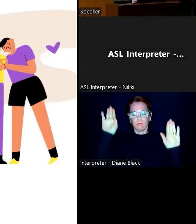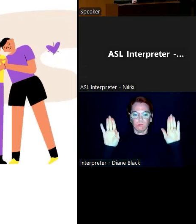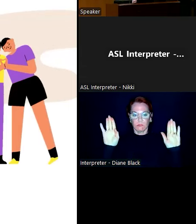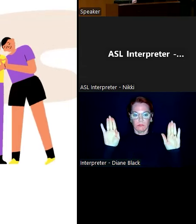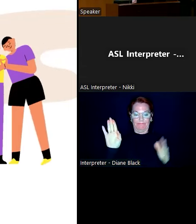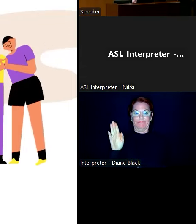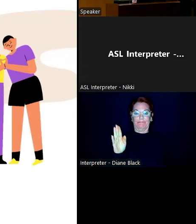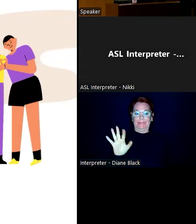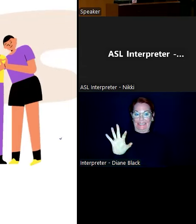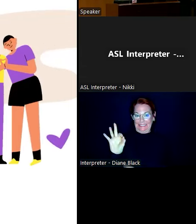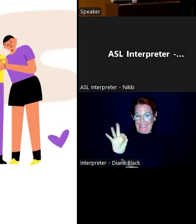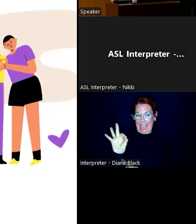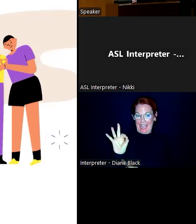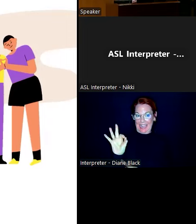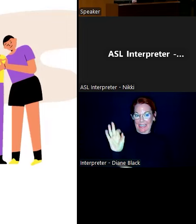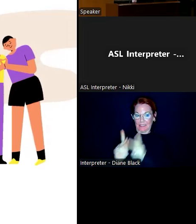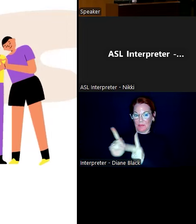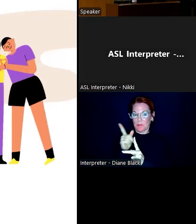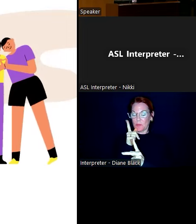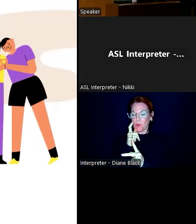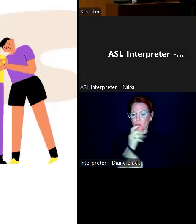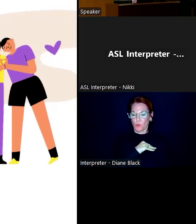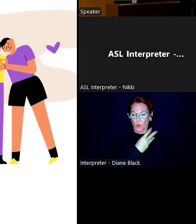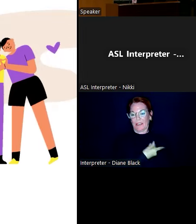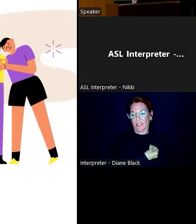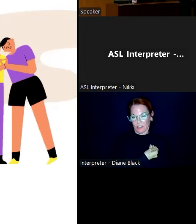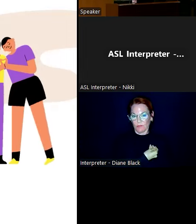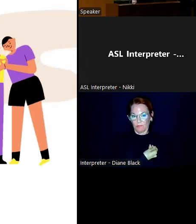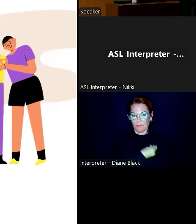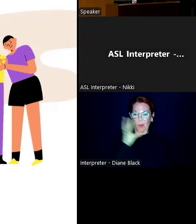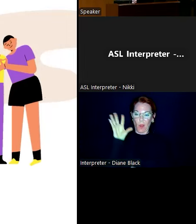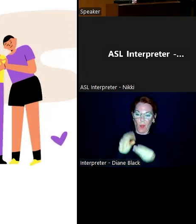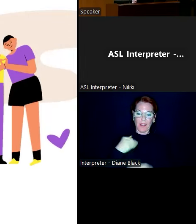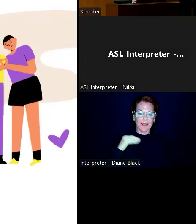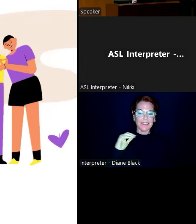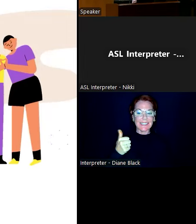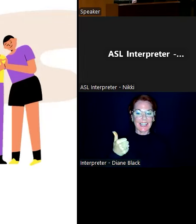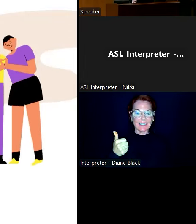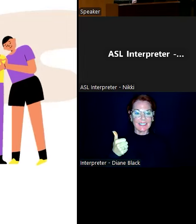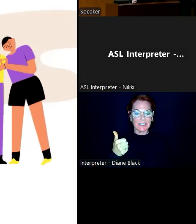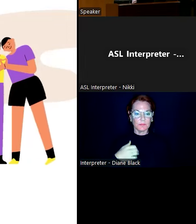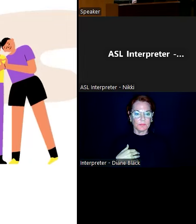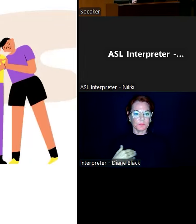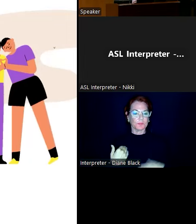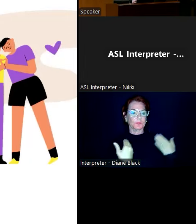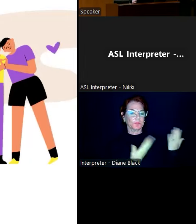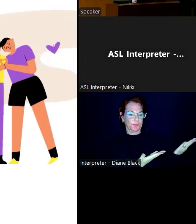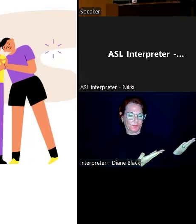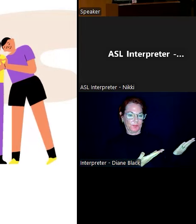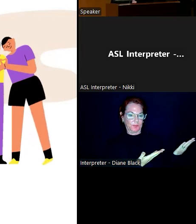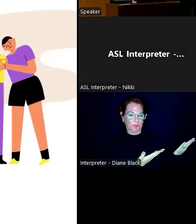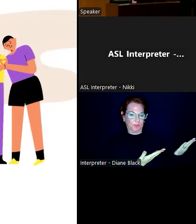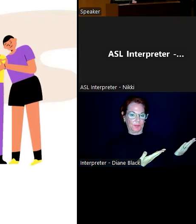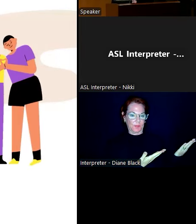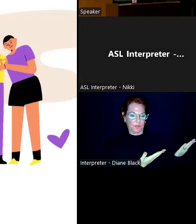trans and gender diverse out of the 10 individuals. This is minority stress. Being trans doesn't